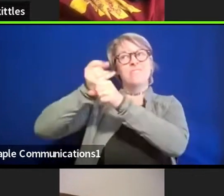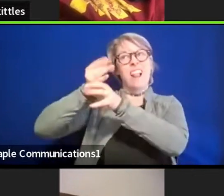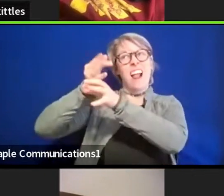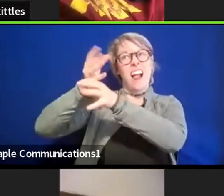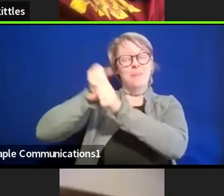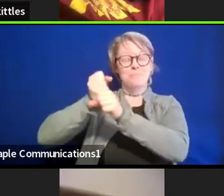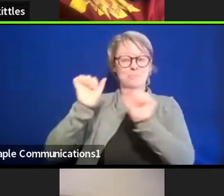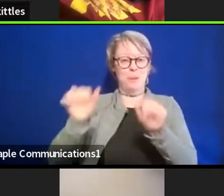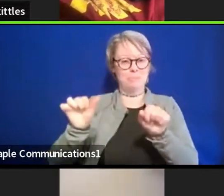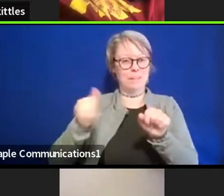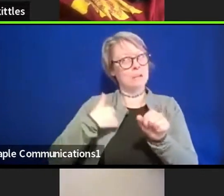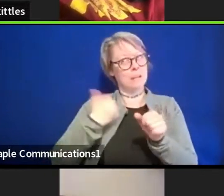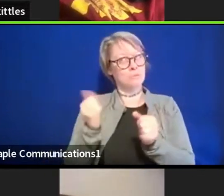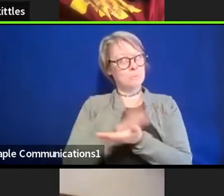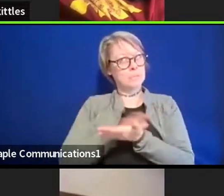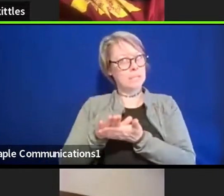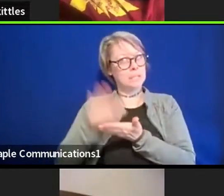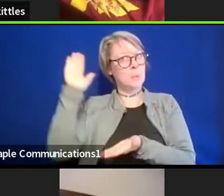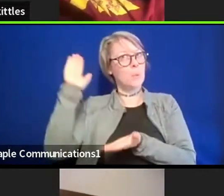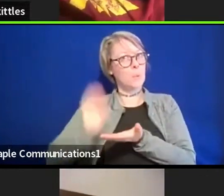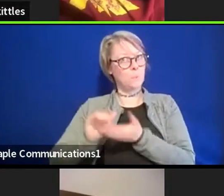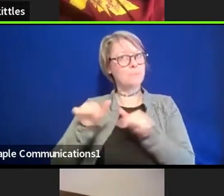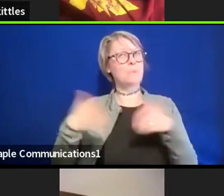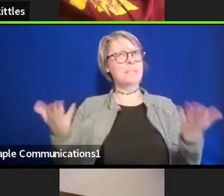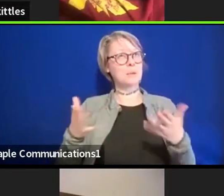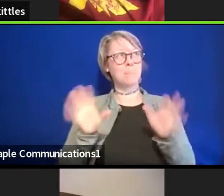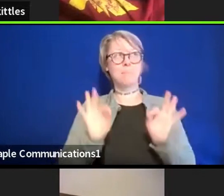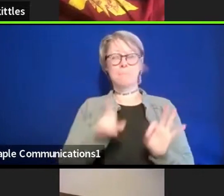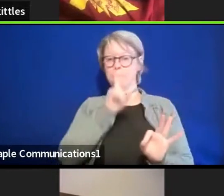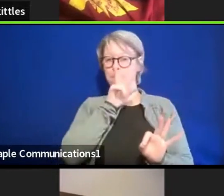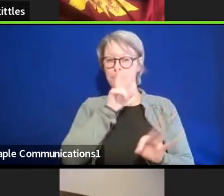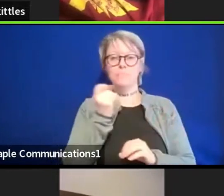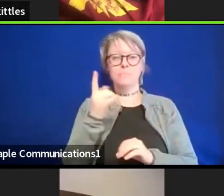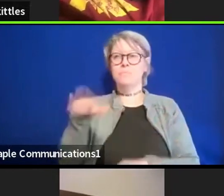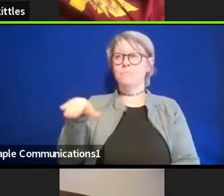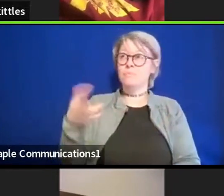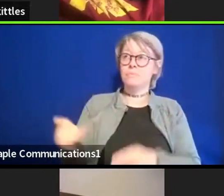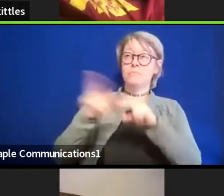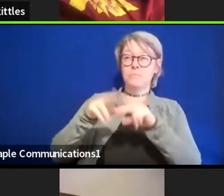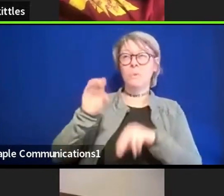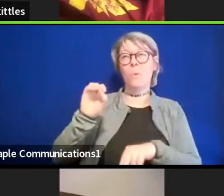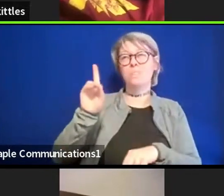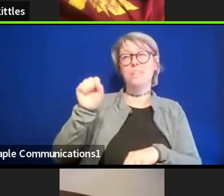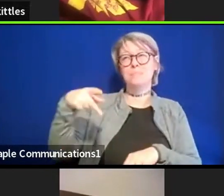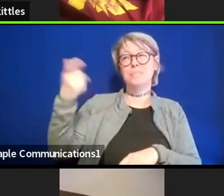because I'm trying to keep it clean on here, but to raise like ODSP and